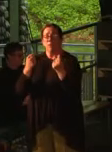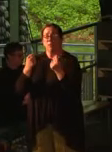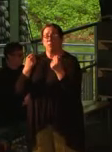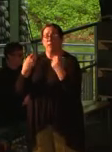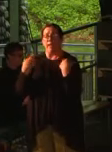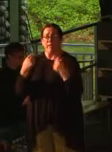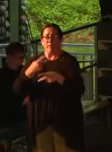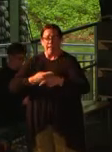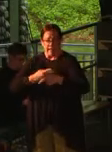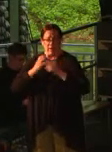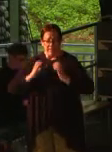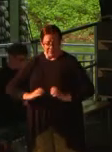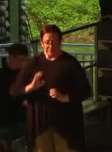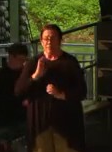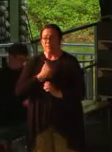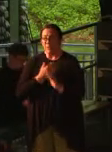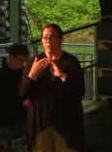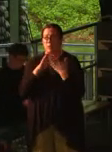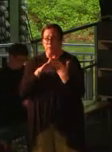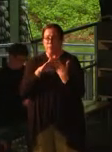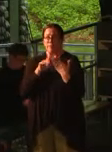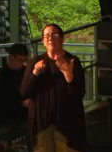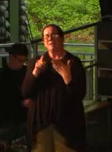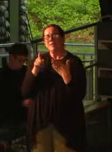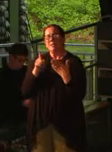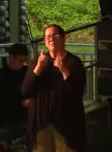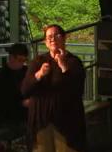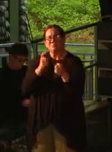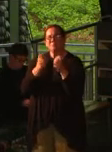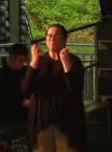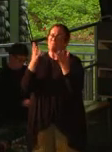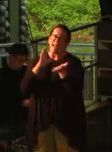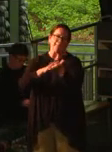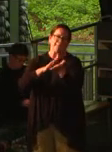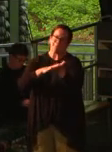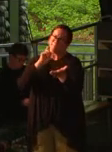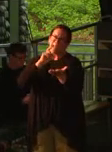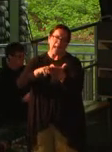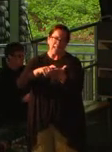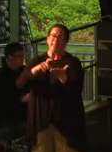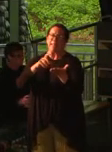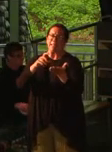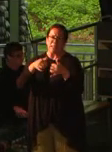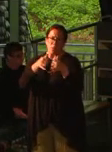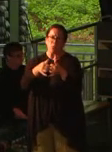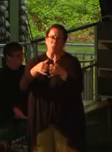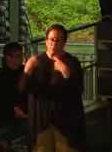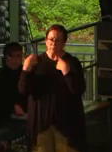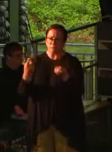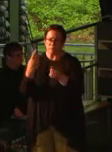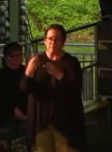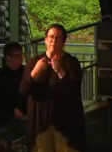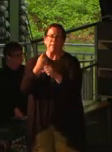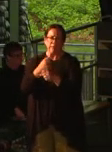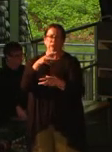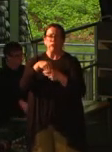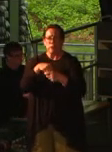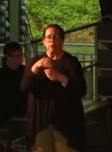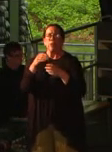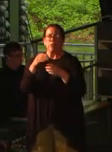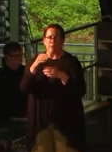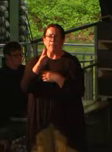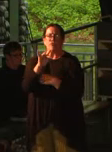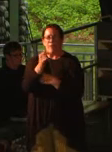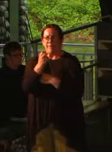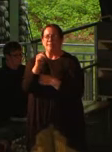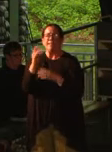community. He has received many accolades and awards over the years, including the Brayton Community Service Award